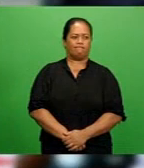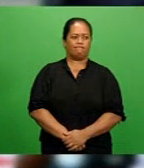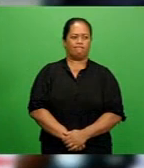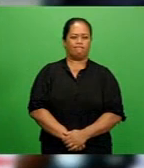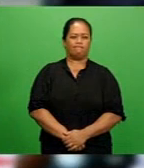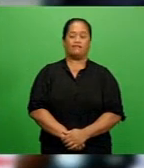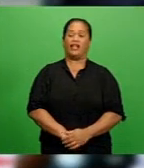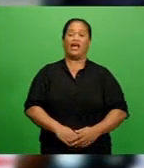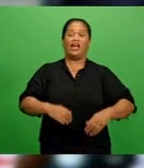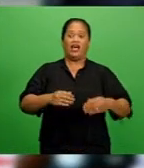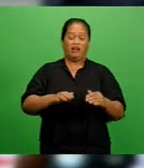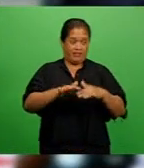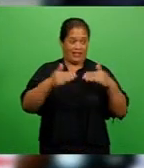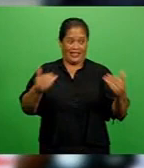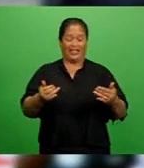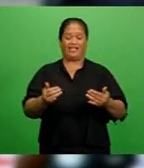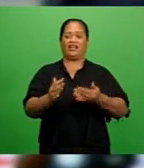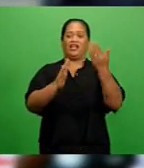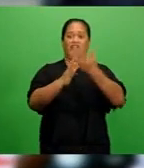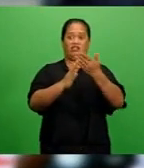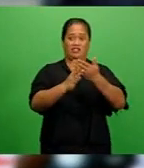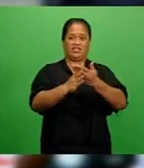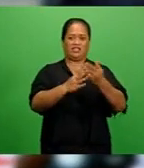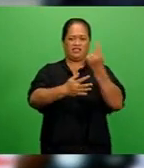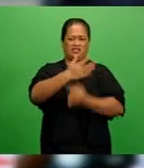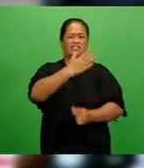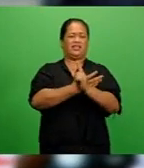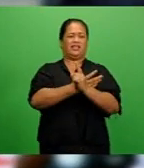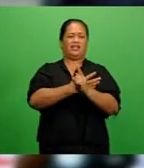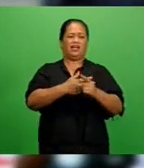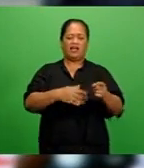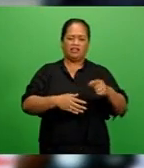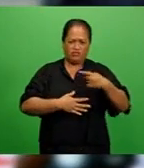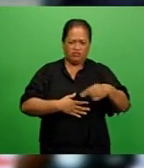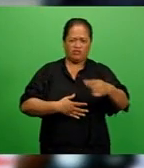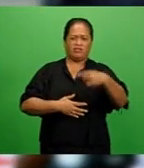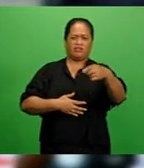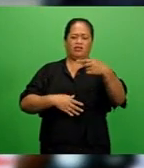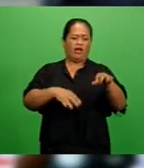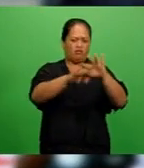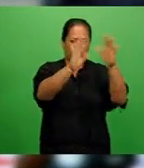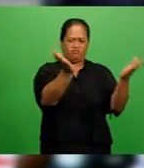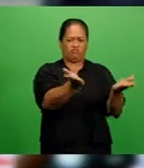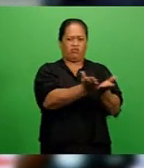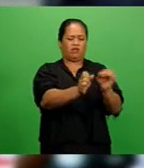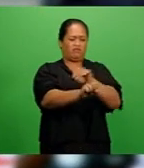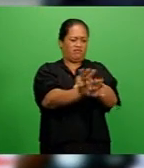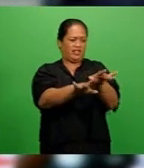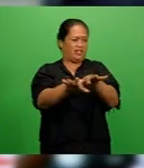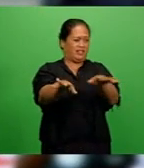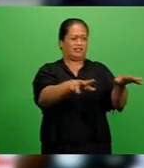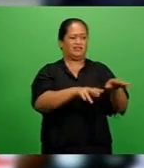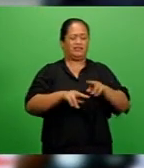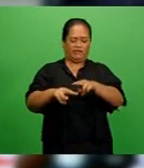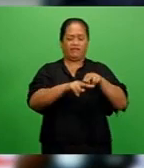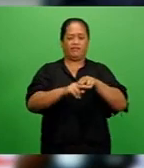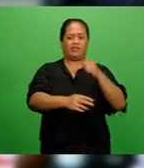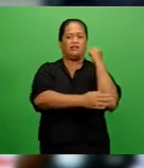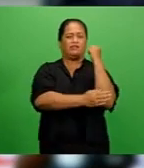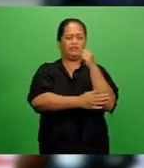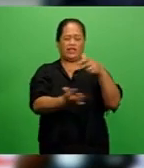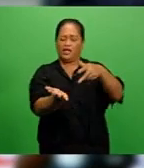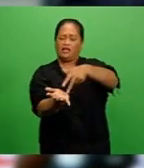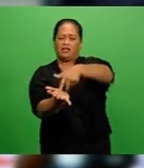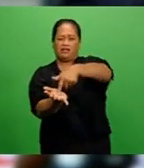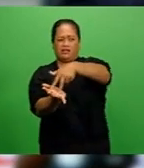With the current travel restrictions in place due to the ongoing global pandemic, the Fiji National Rugby League has mapped out plans